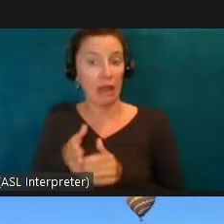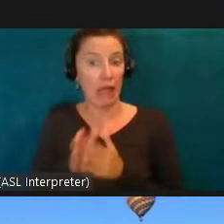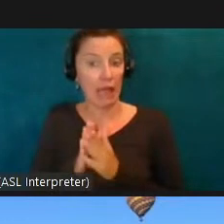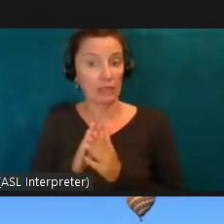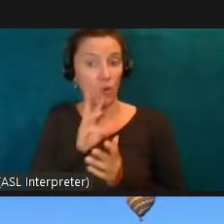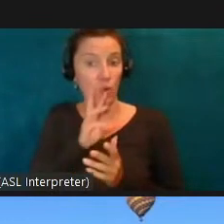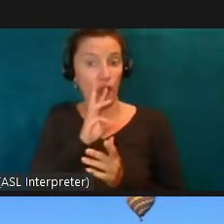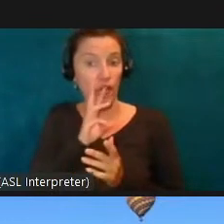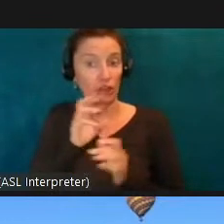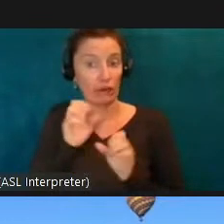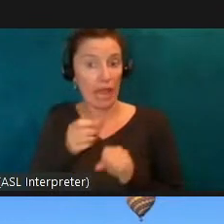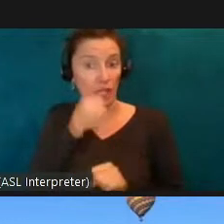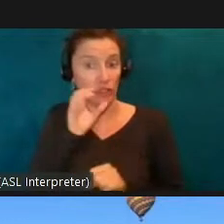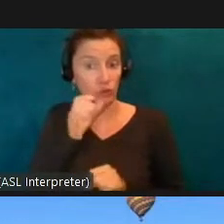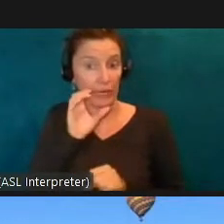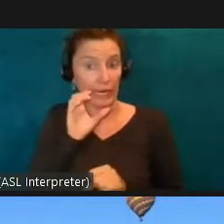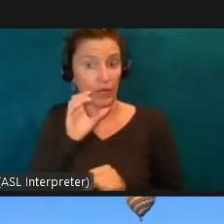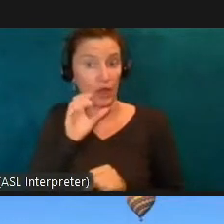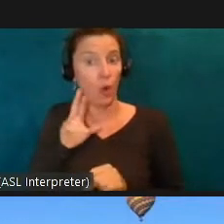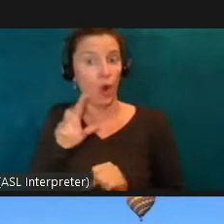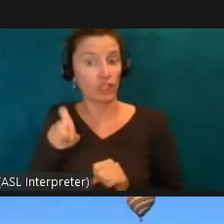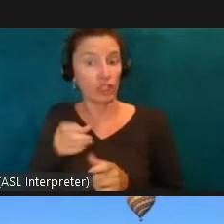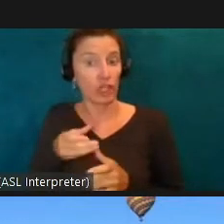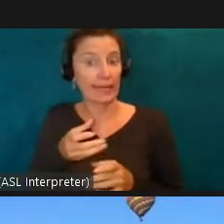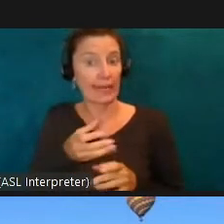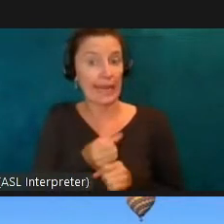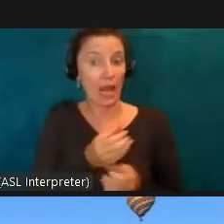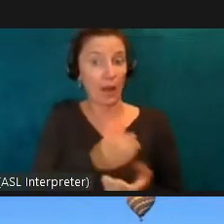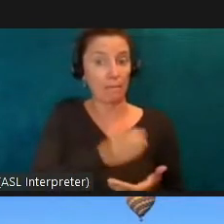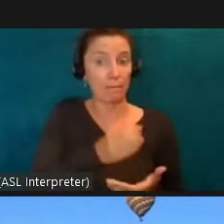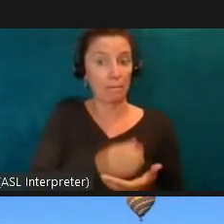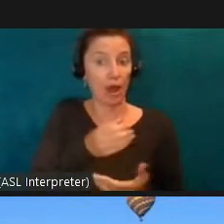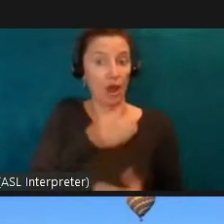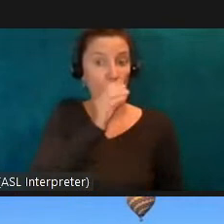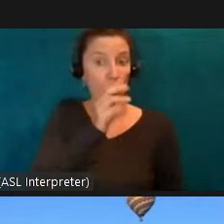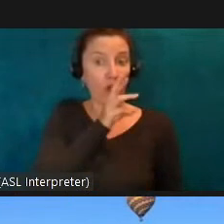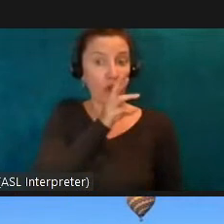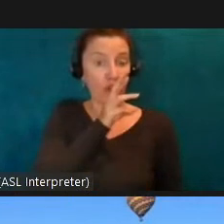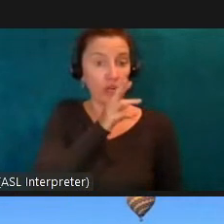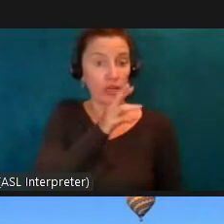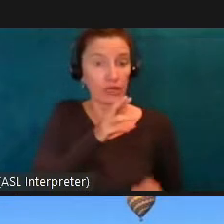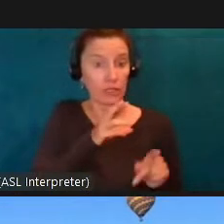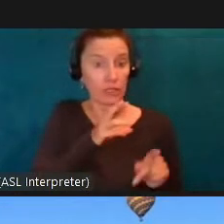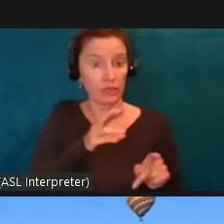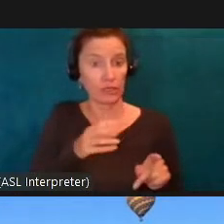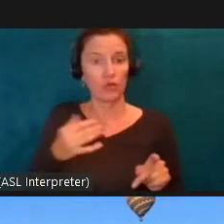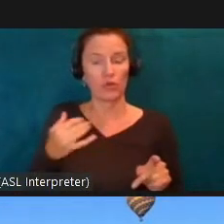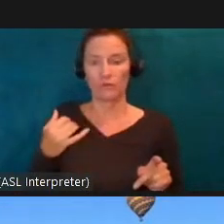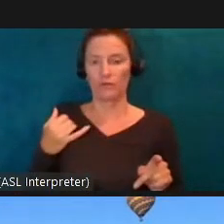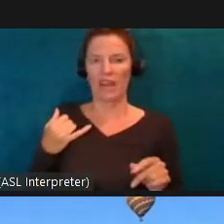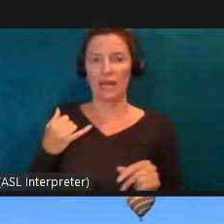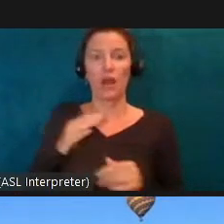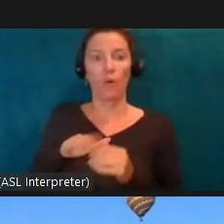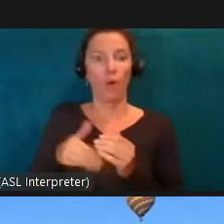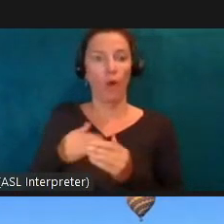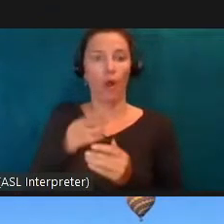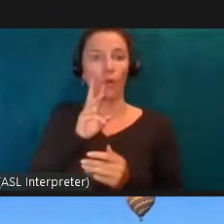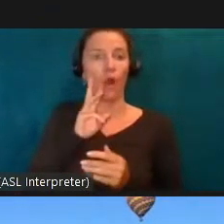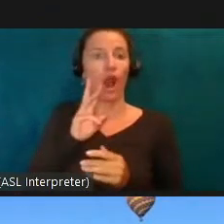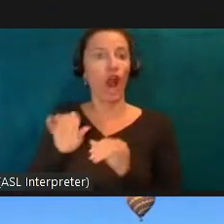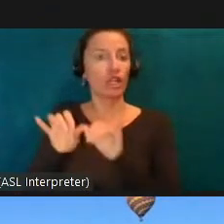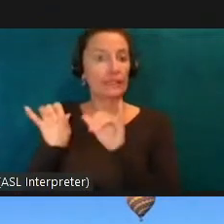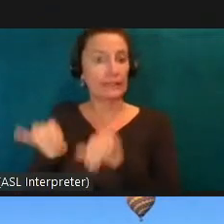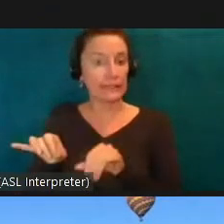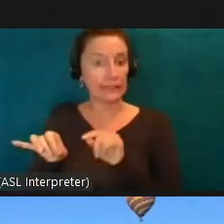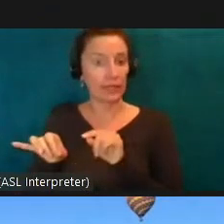to drink, or should we be drinking bottled water? At this point, all the water systems indicate that they've been able to